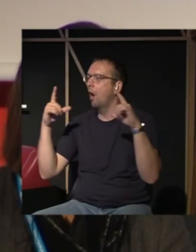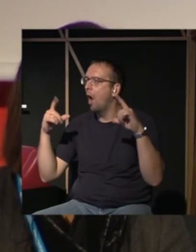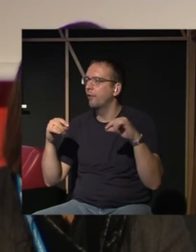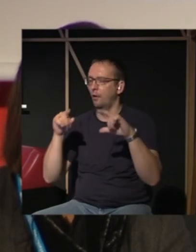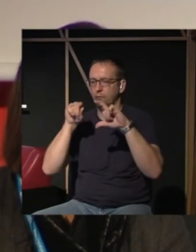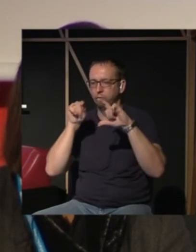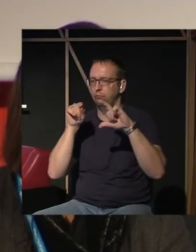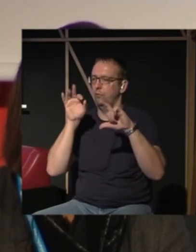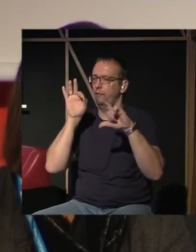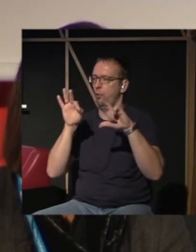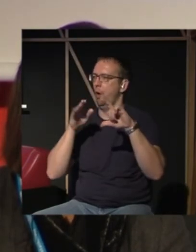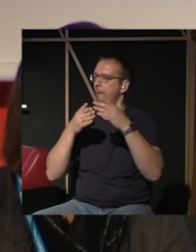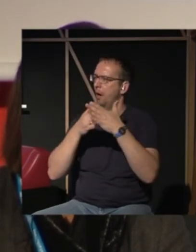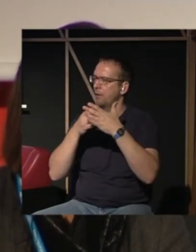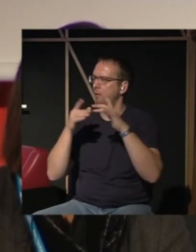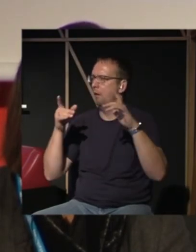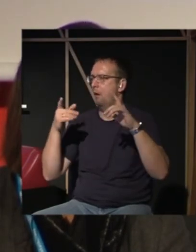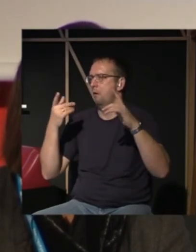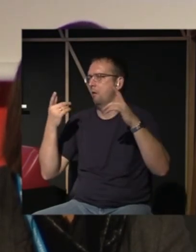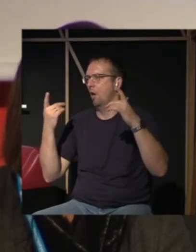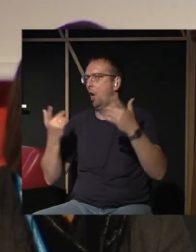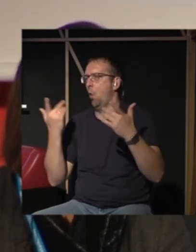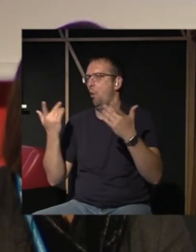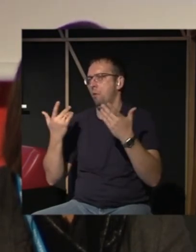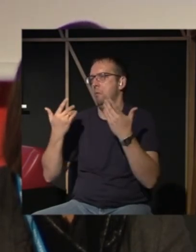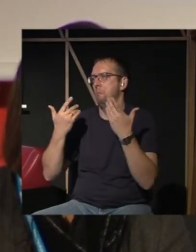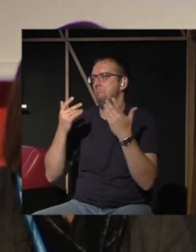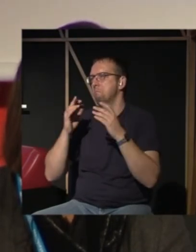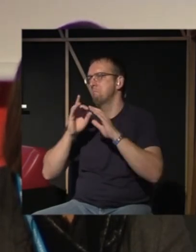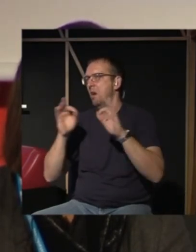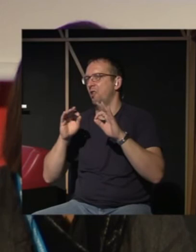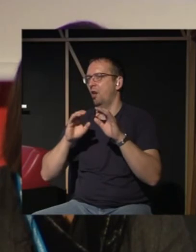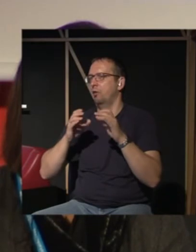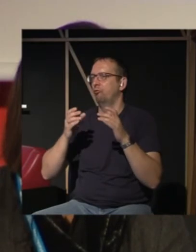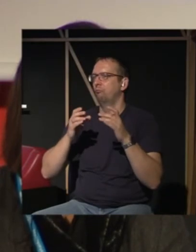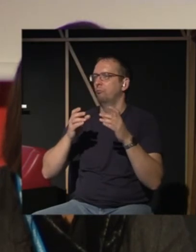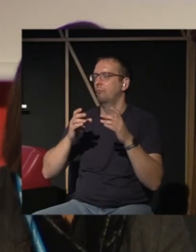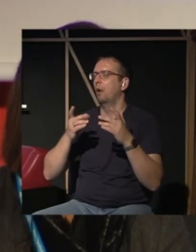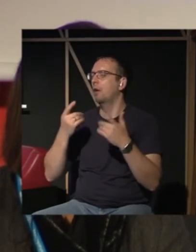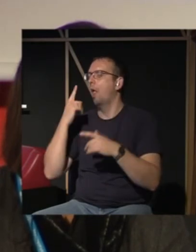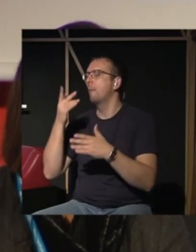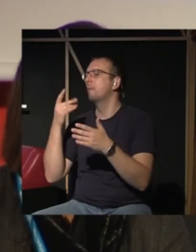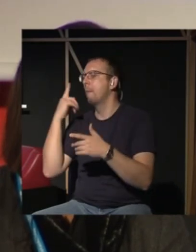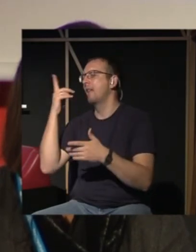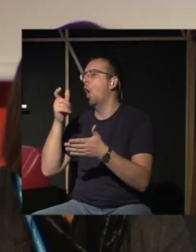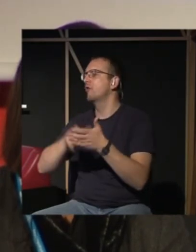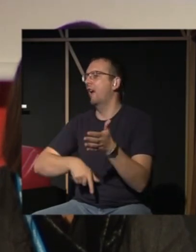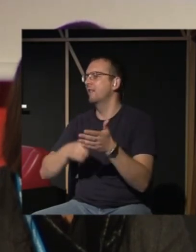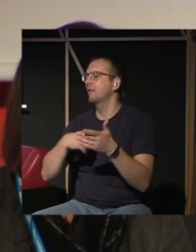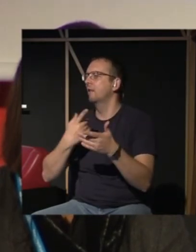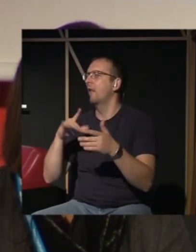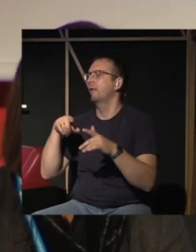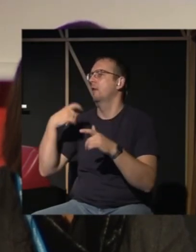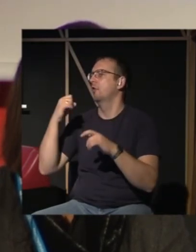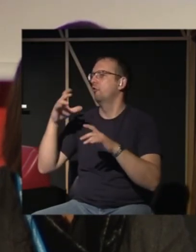have the type of Swedish translation service as proposed, but that's